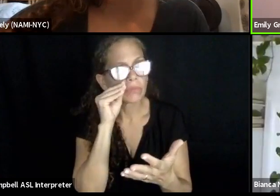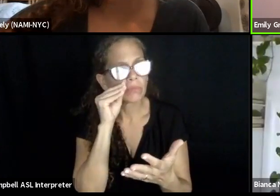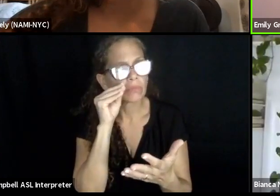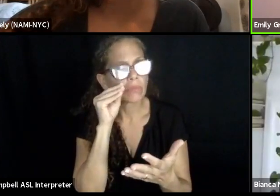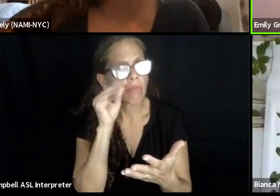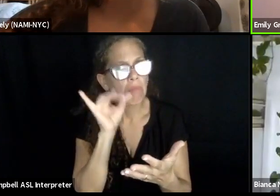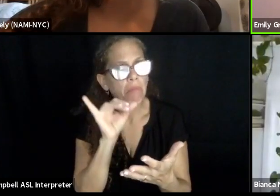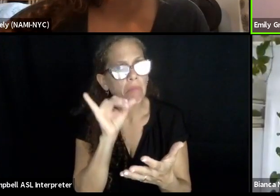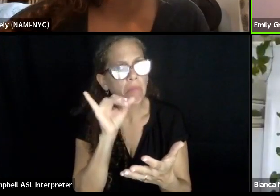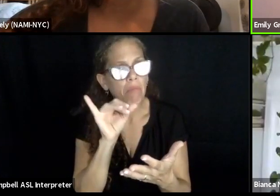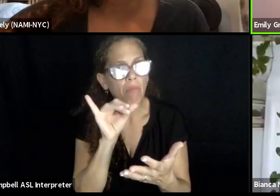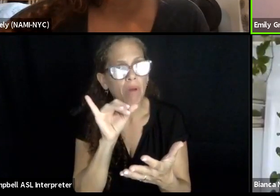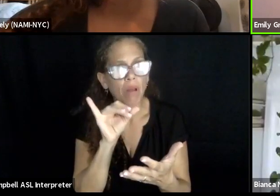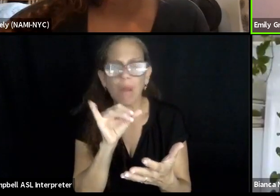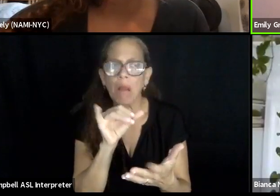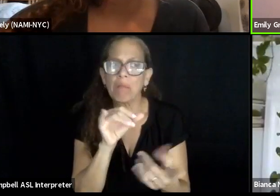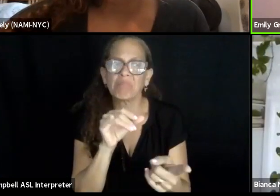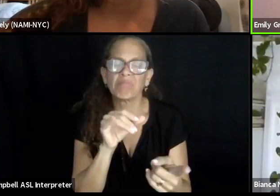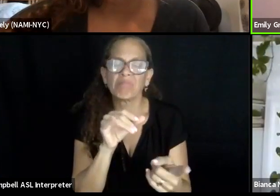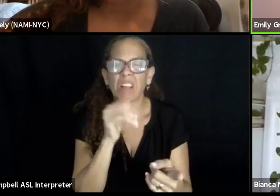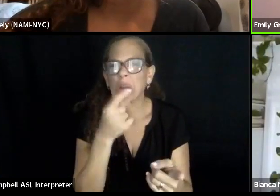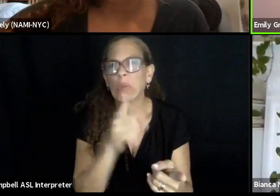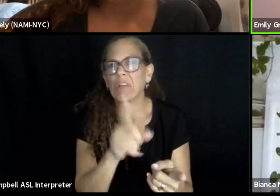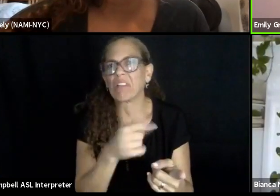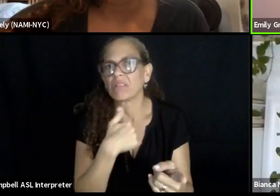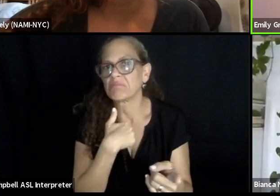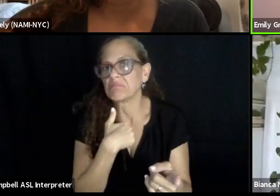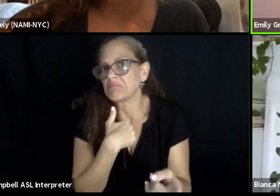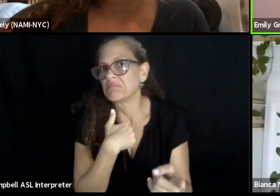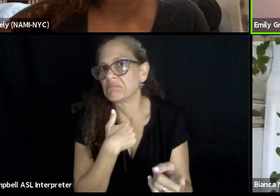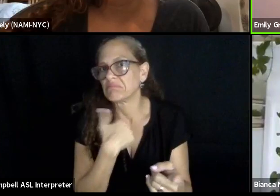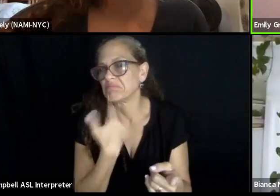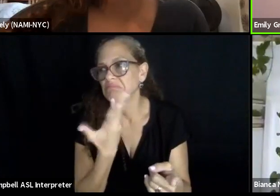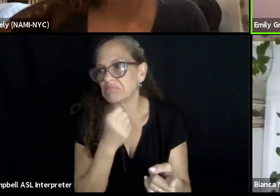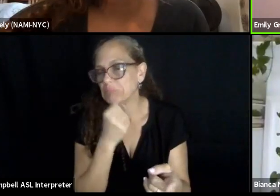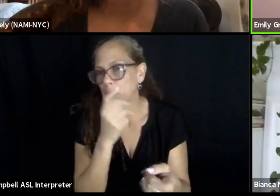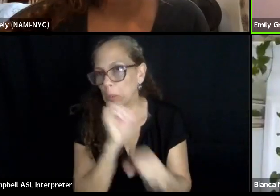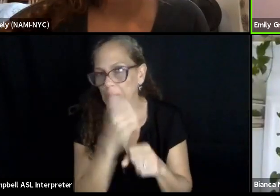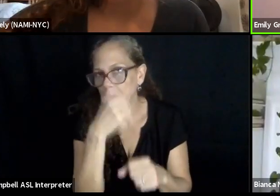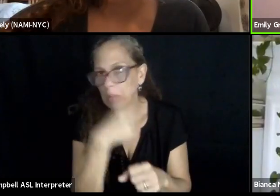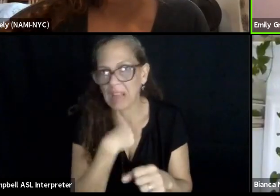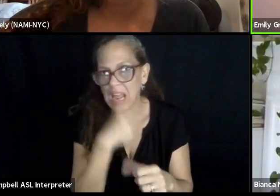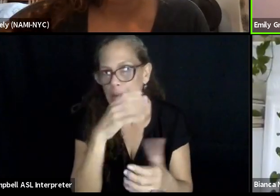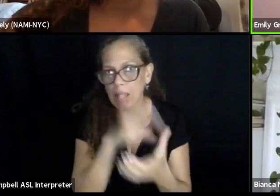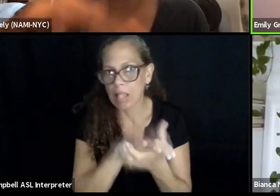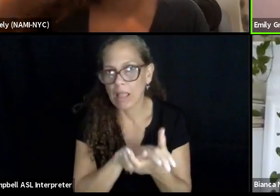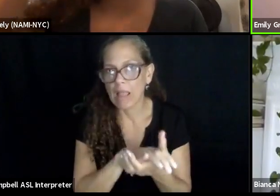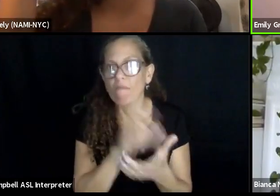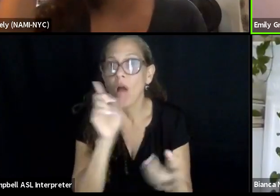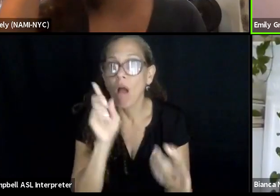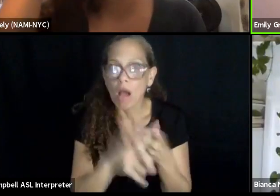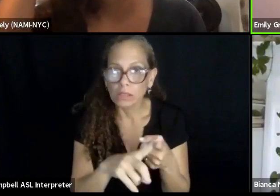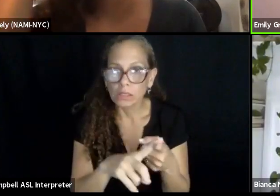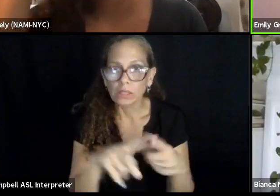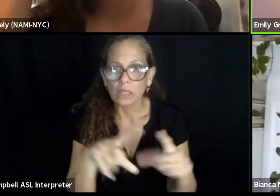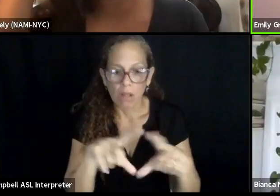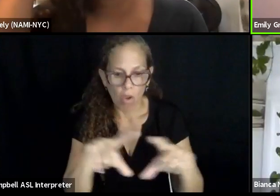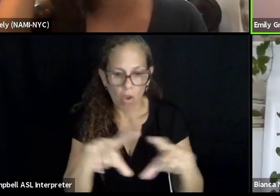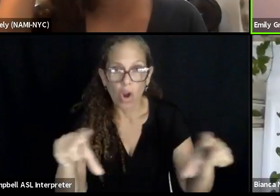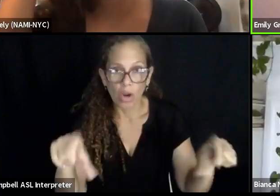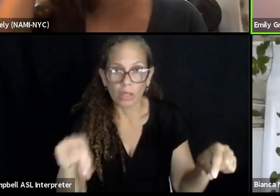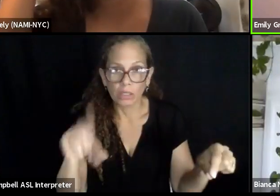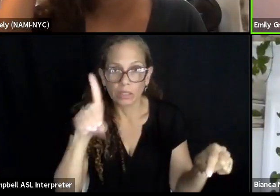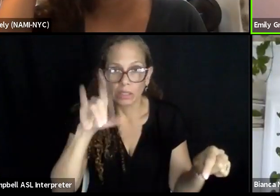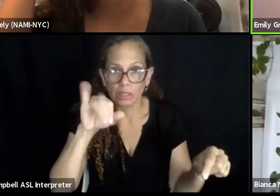just didn't believe that they would work at all, until like I had a diary card in front of me, and